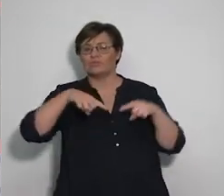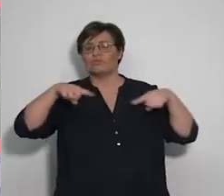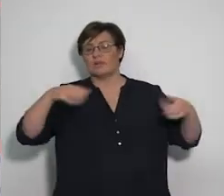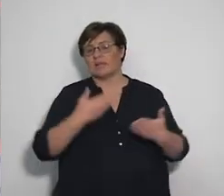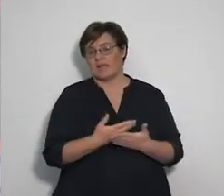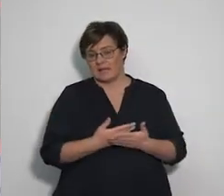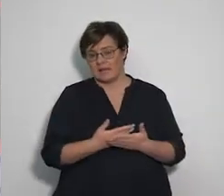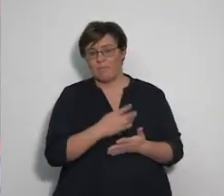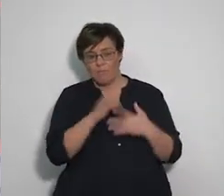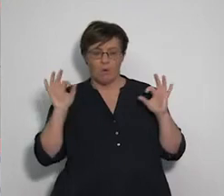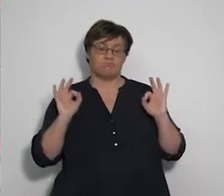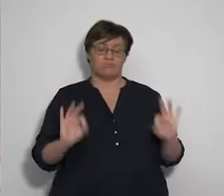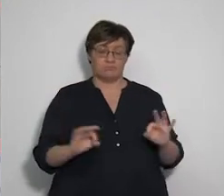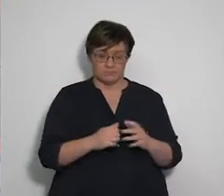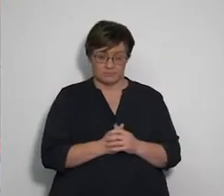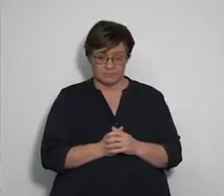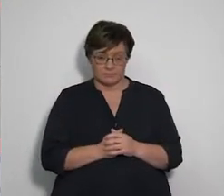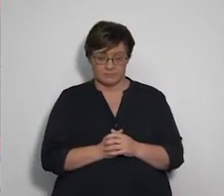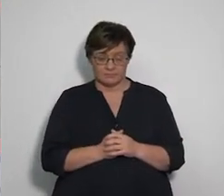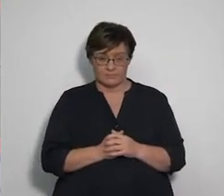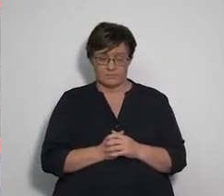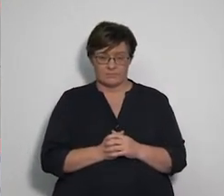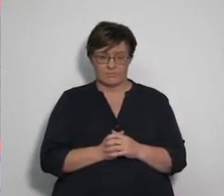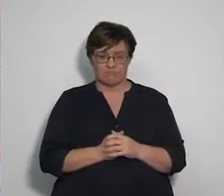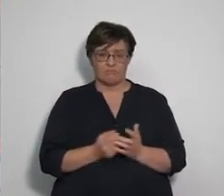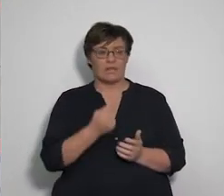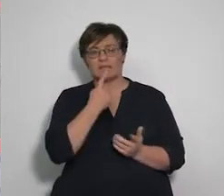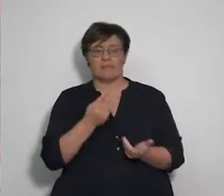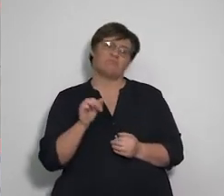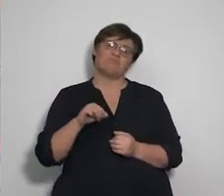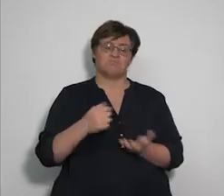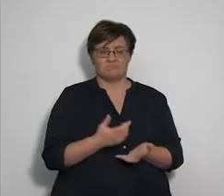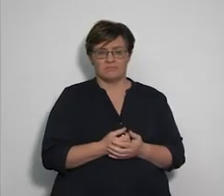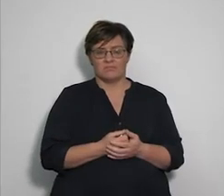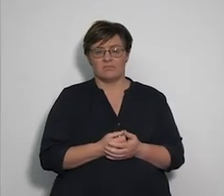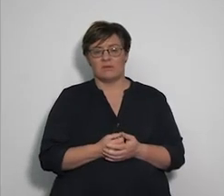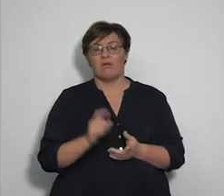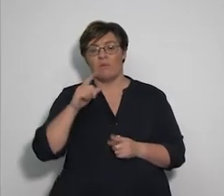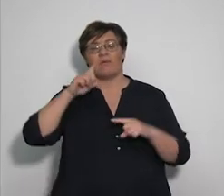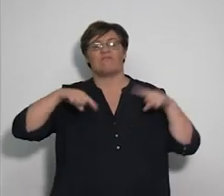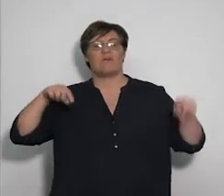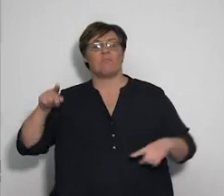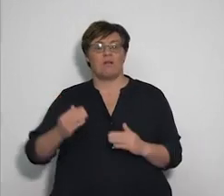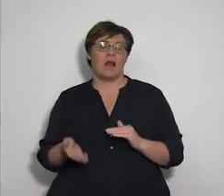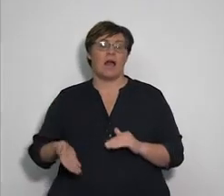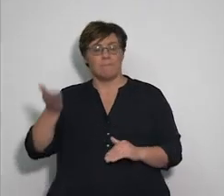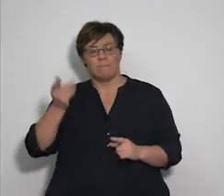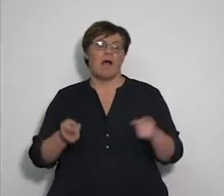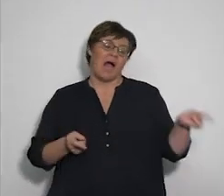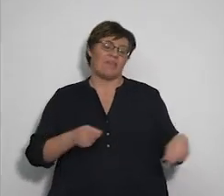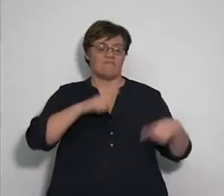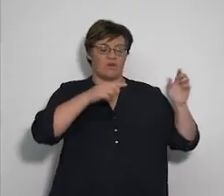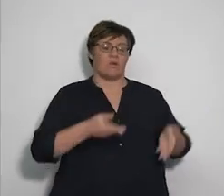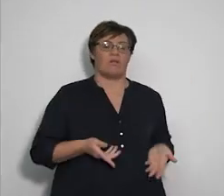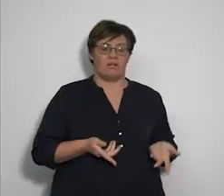the trend a lot more accurately. Instead of saying, yes, as the one variable